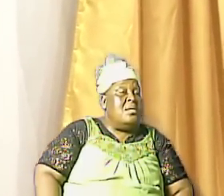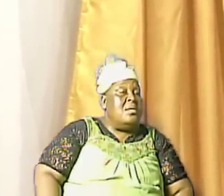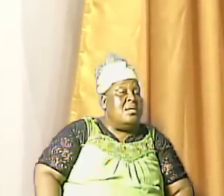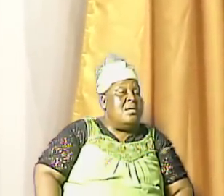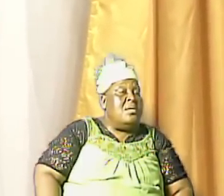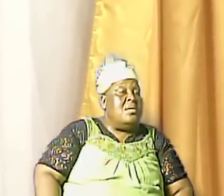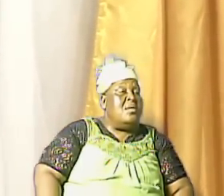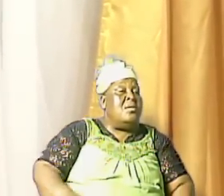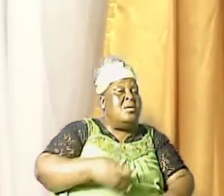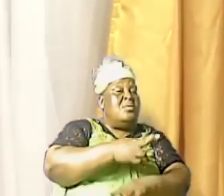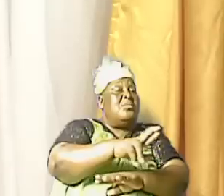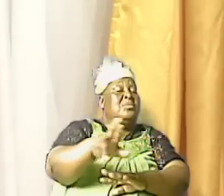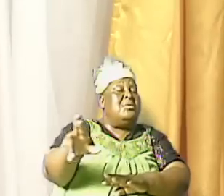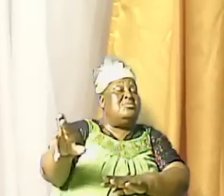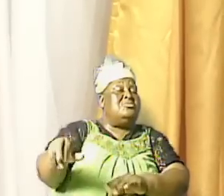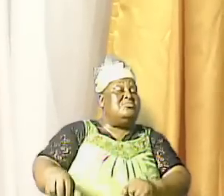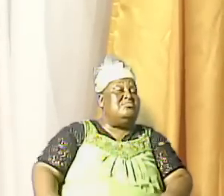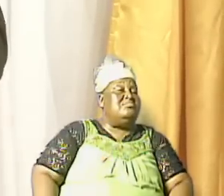I'm not even going to reach,